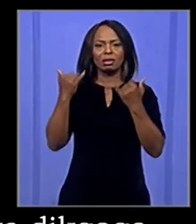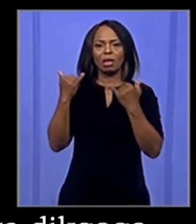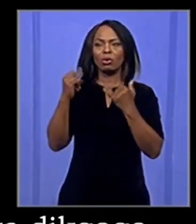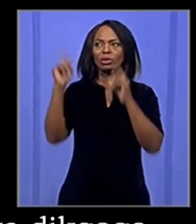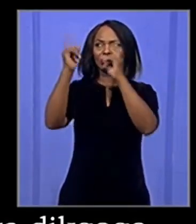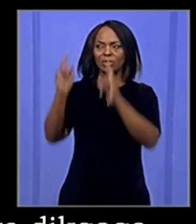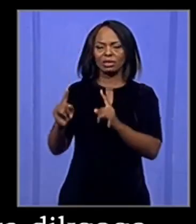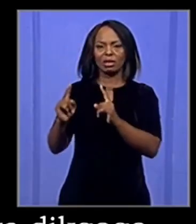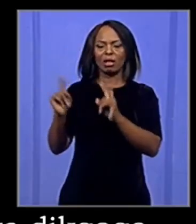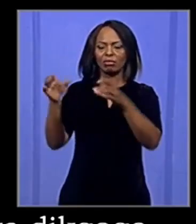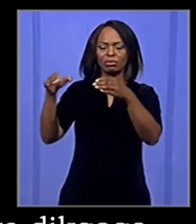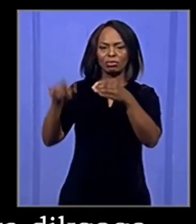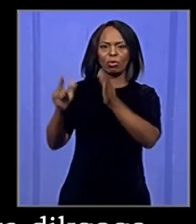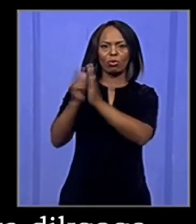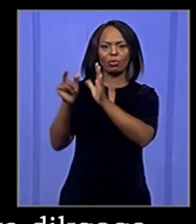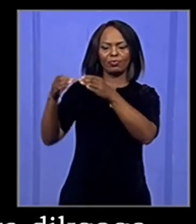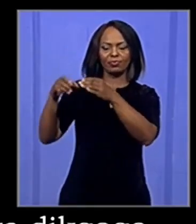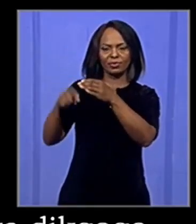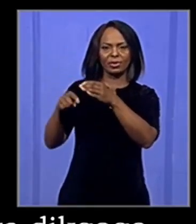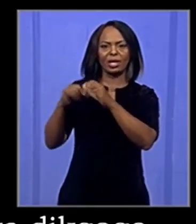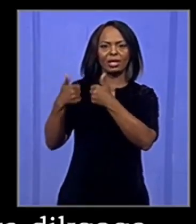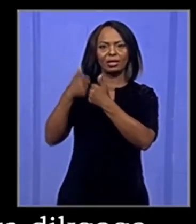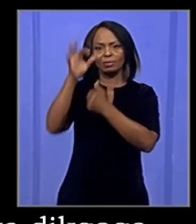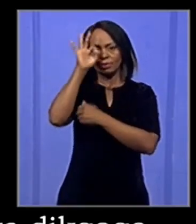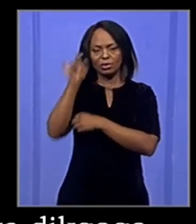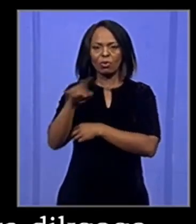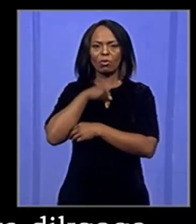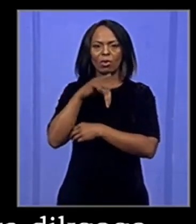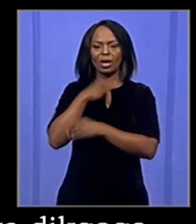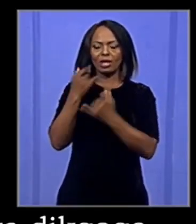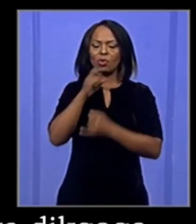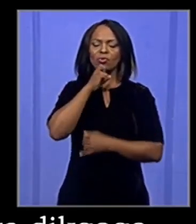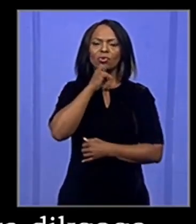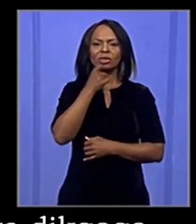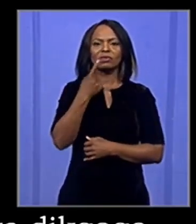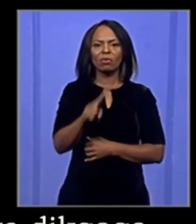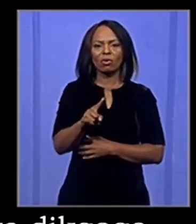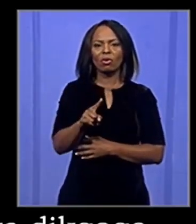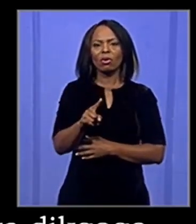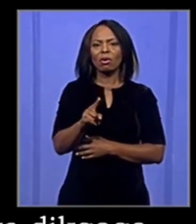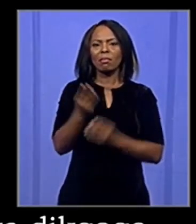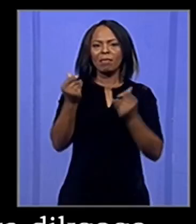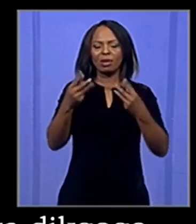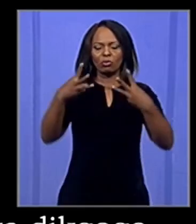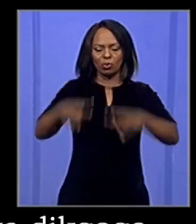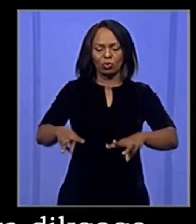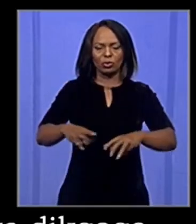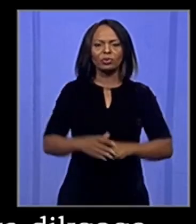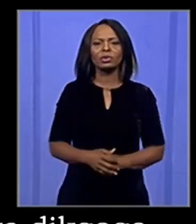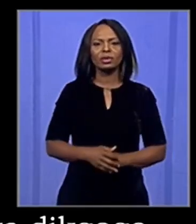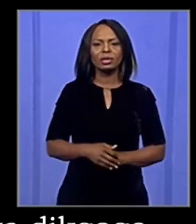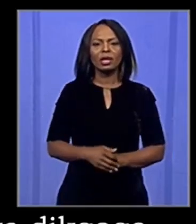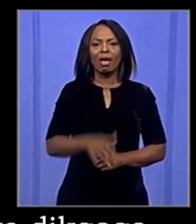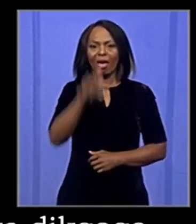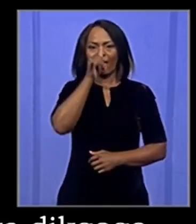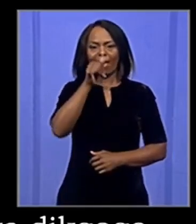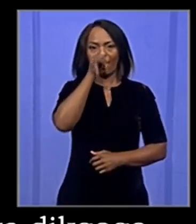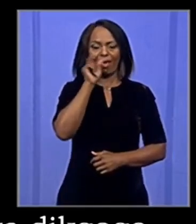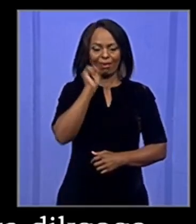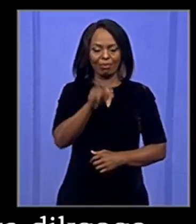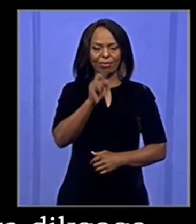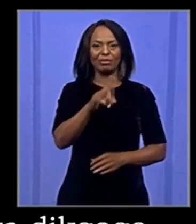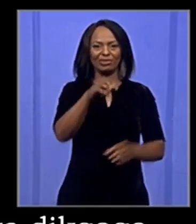we recover the money because it wasn't used for what it was intended for. And in as far as criminality is concerned, if we find that